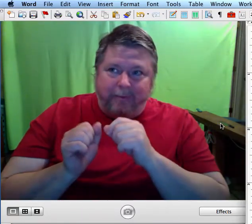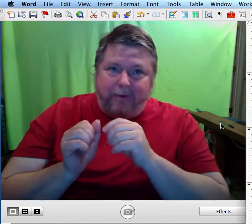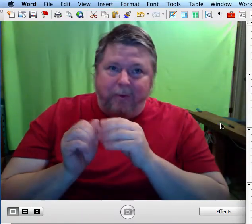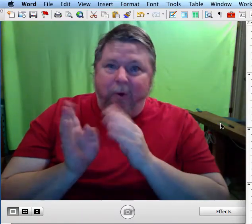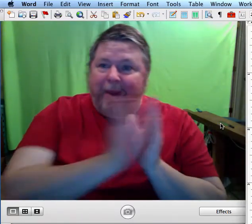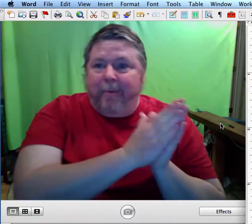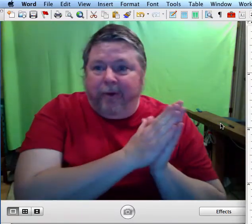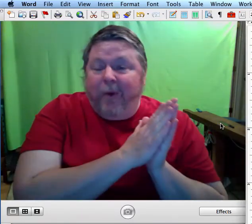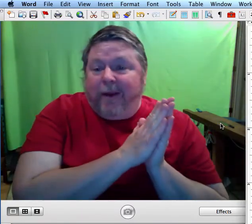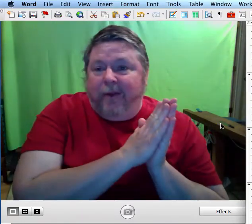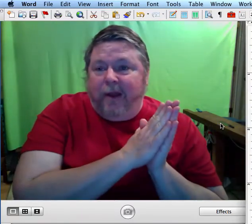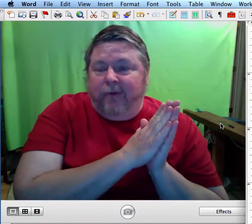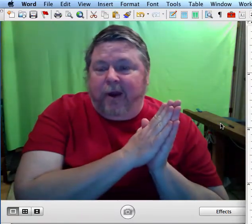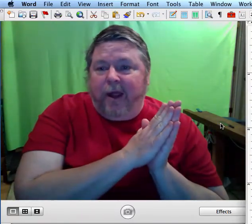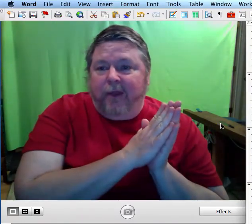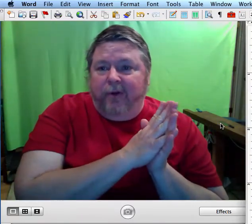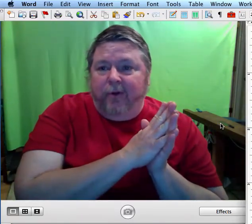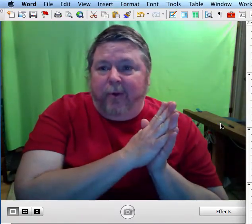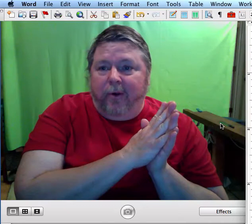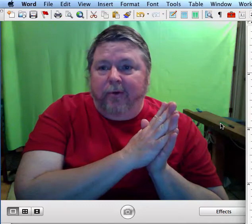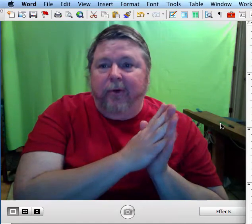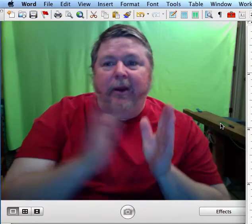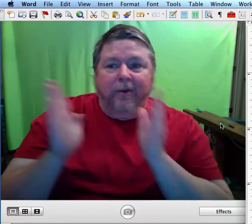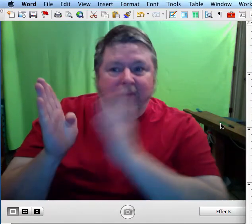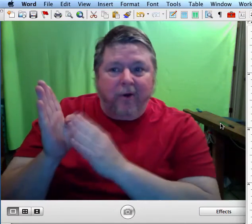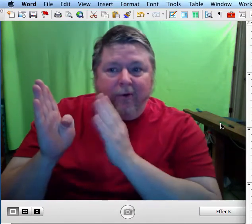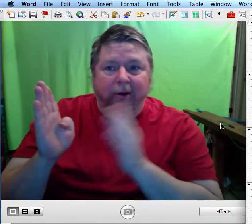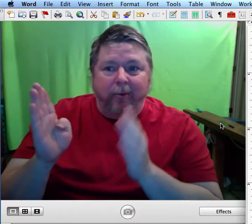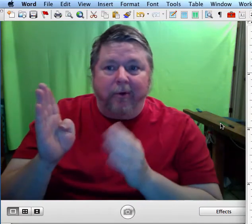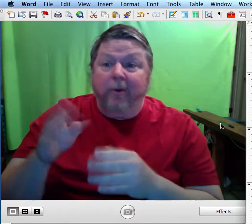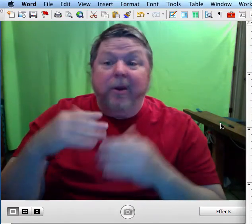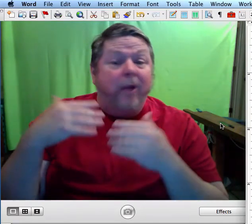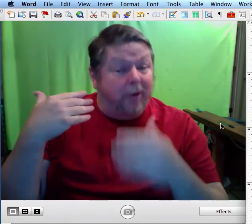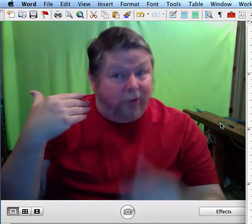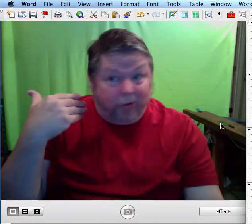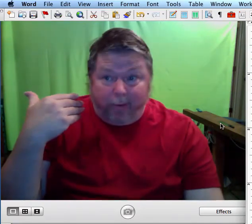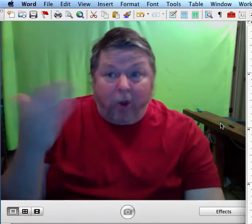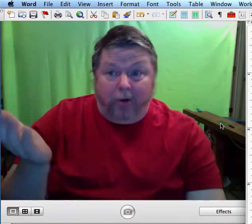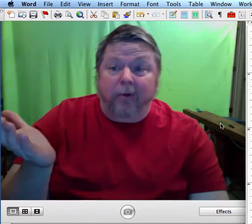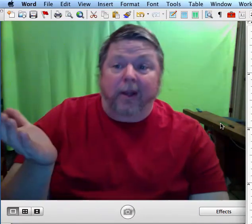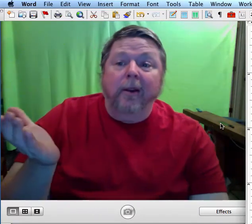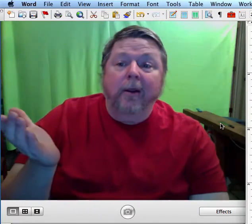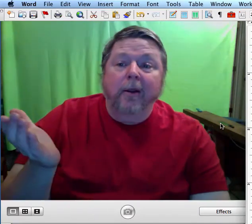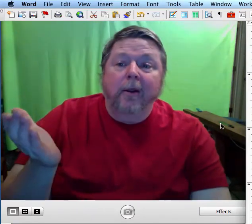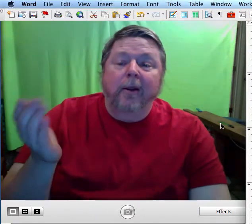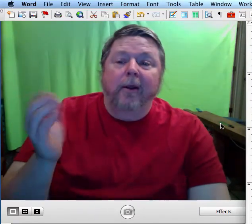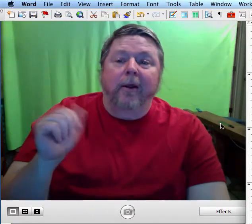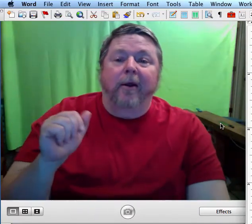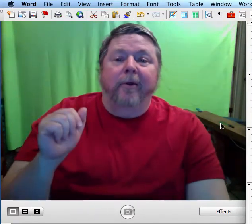So you won't be able to wait until the end of the class to do them all. You need to start doing them earlier. Now you can do them all early.